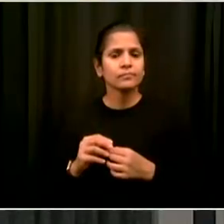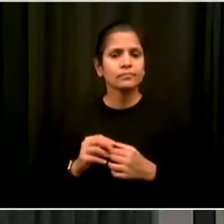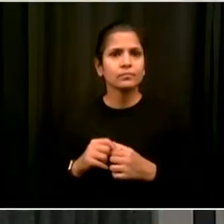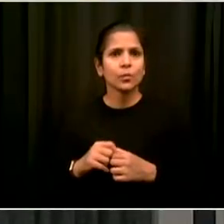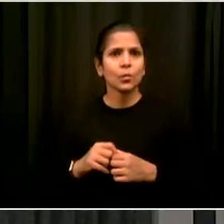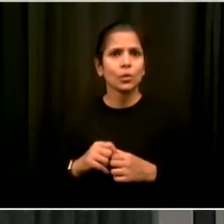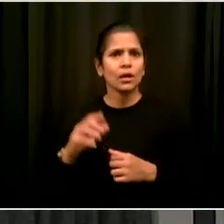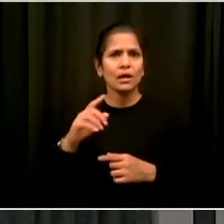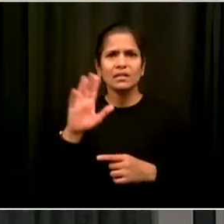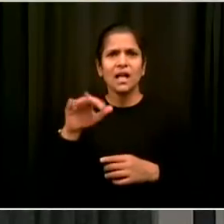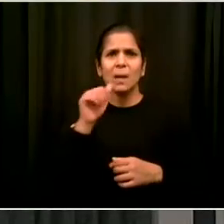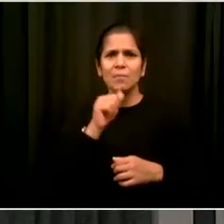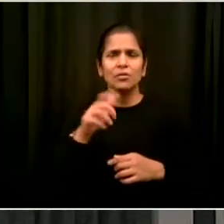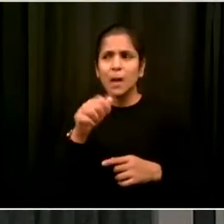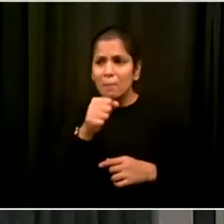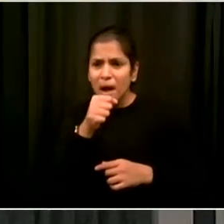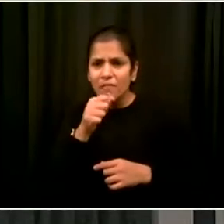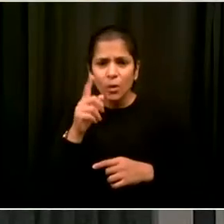Abu? Abu. Okay.